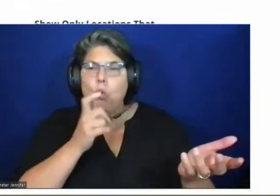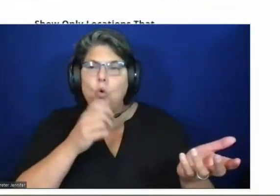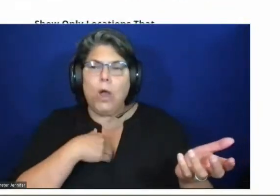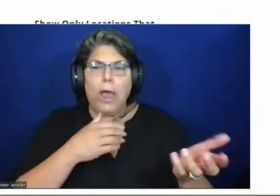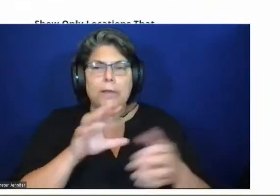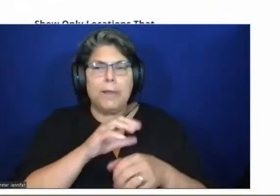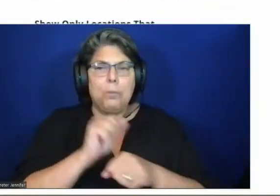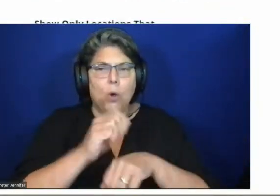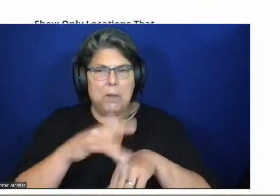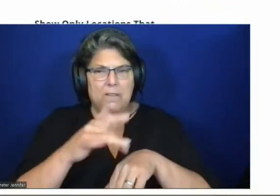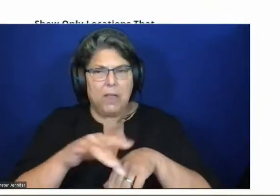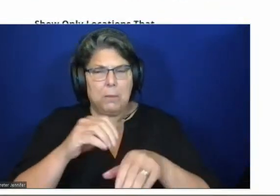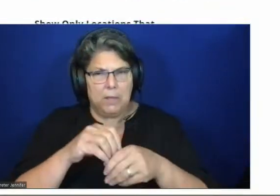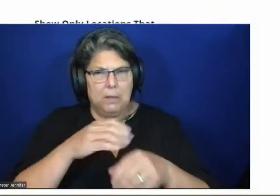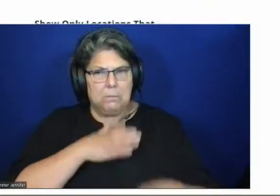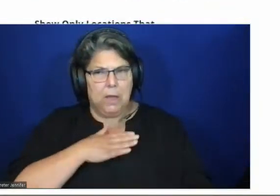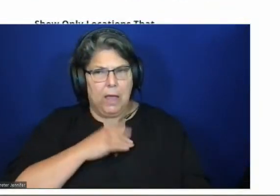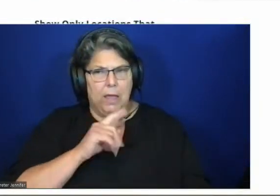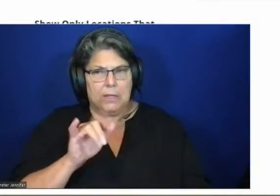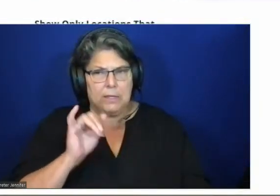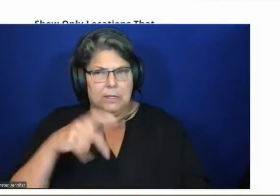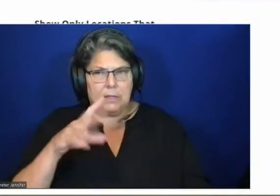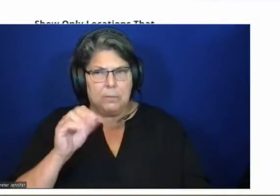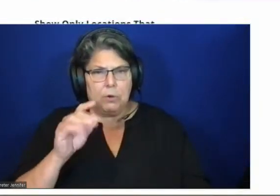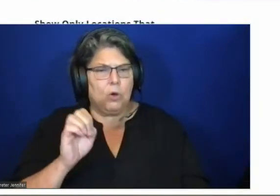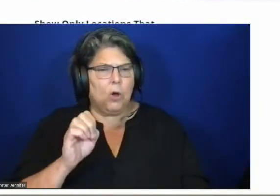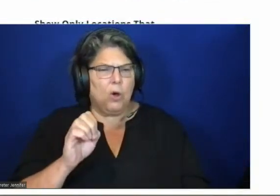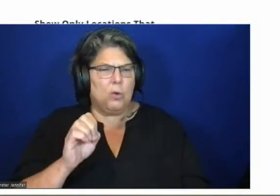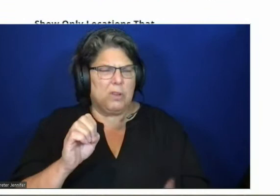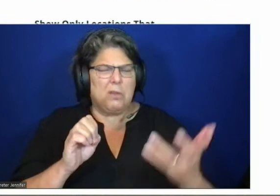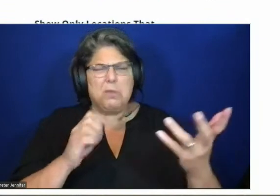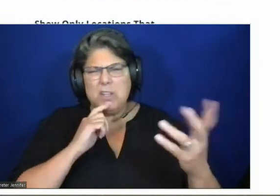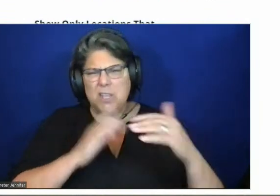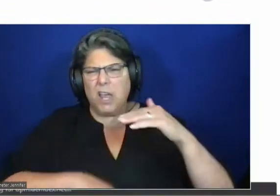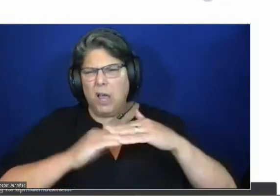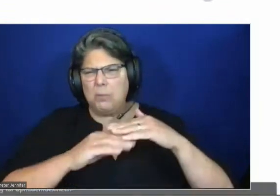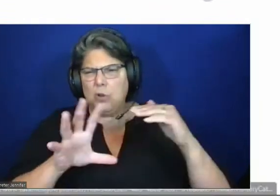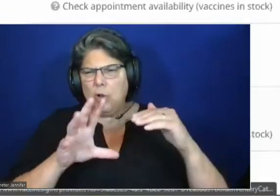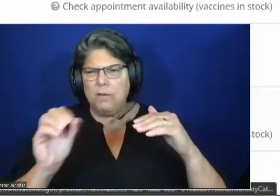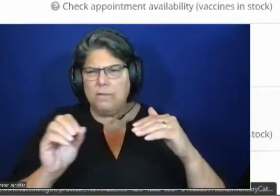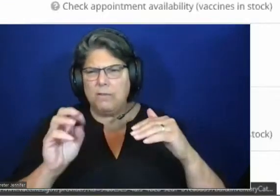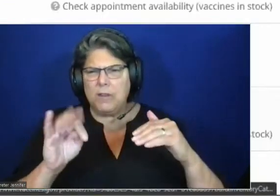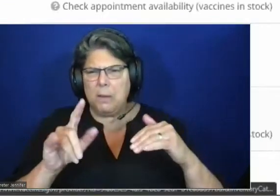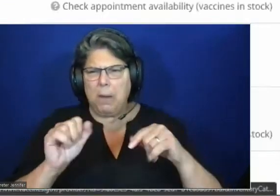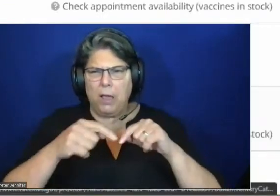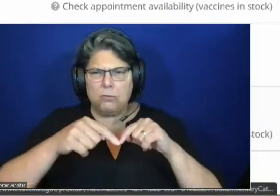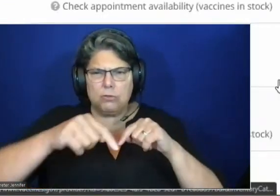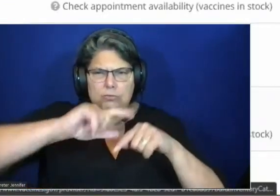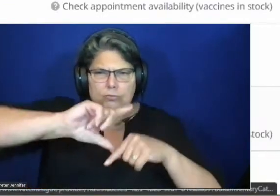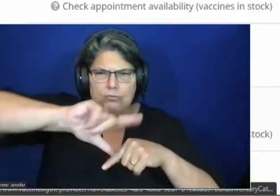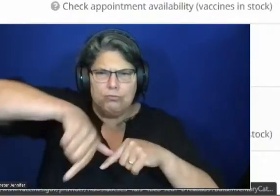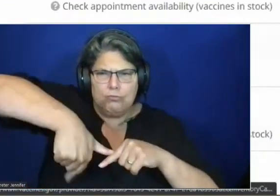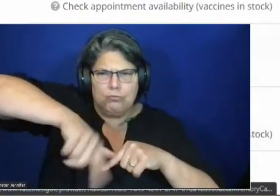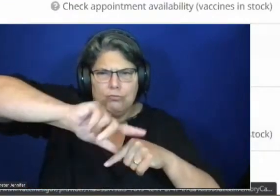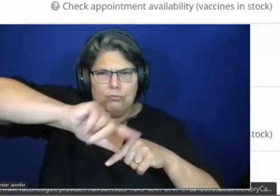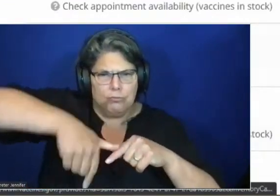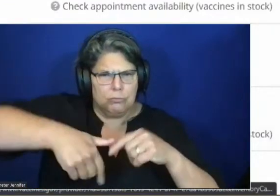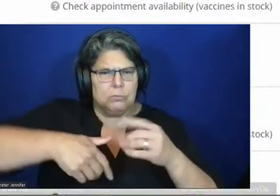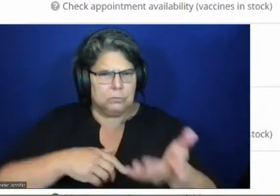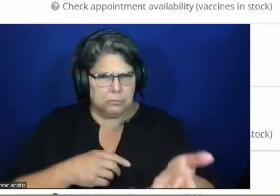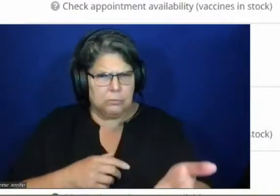in our zip code, and we'll extend it to 50 miles, and we'll search for vaccines. And then it gives us